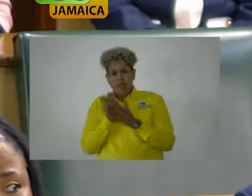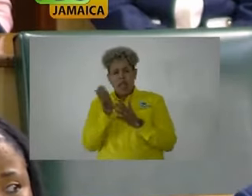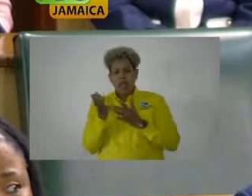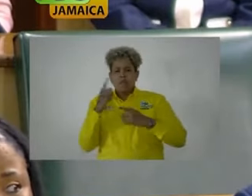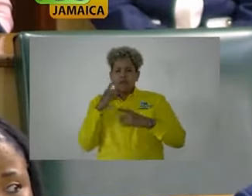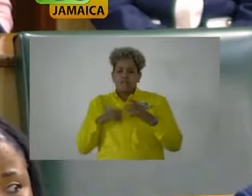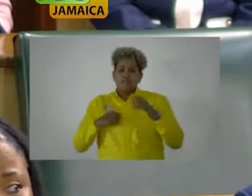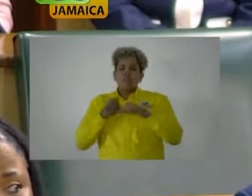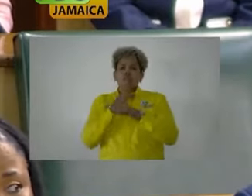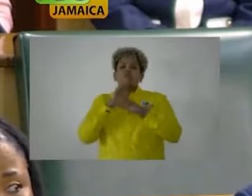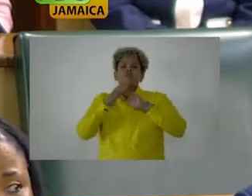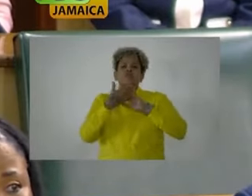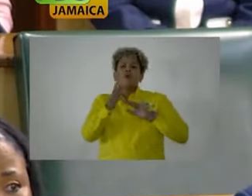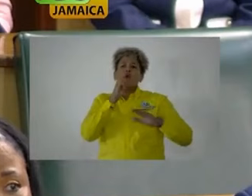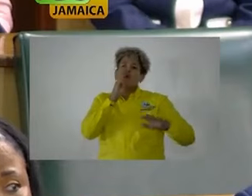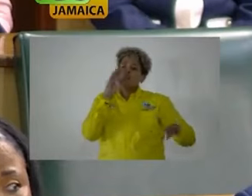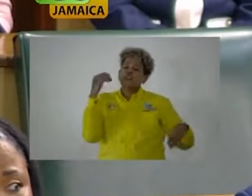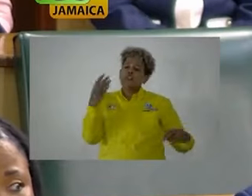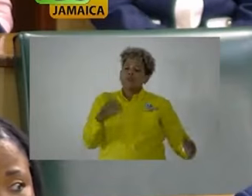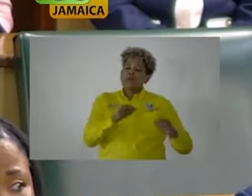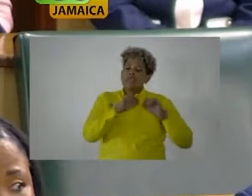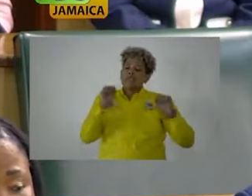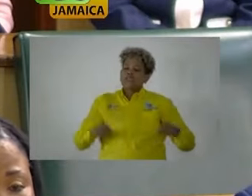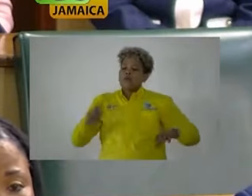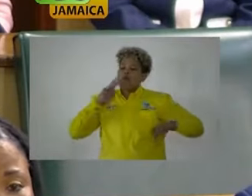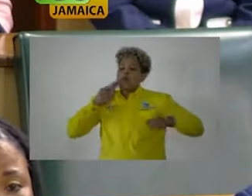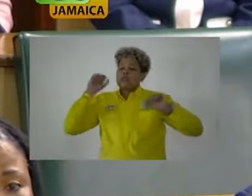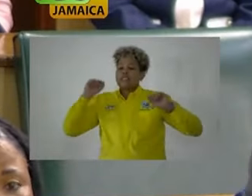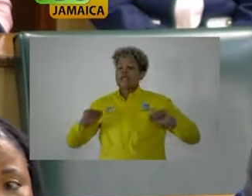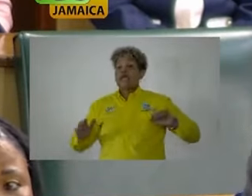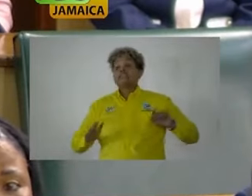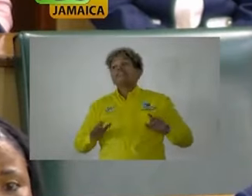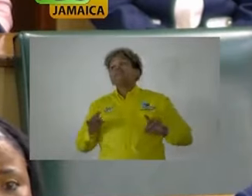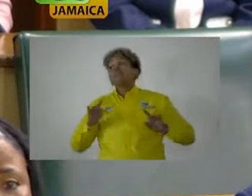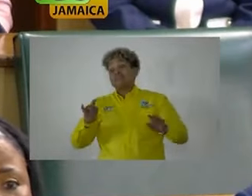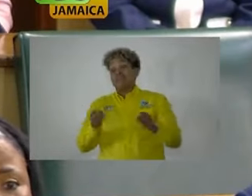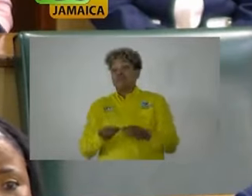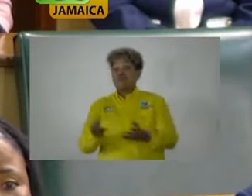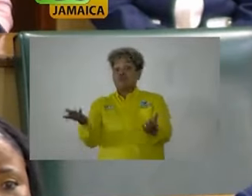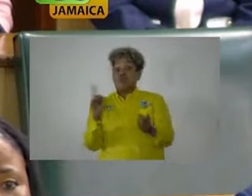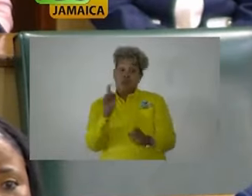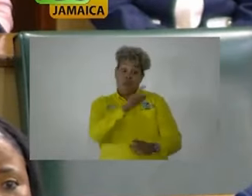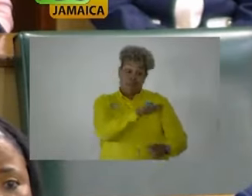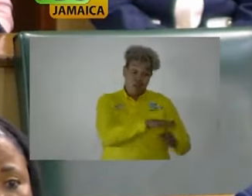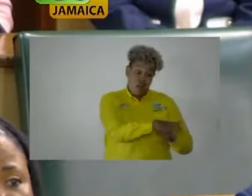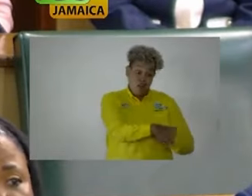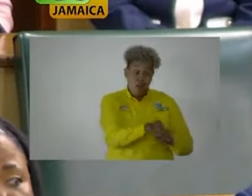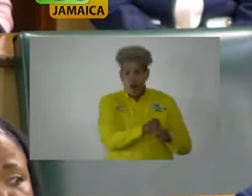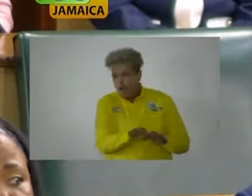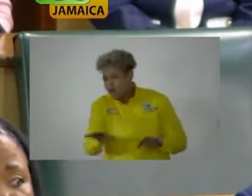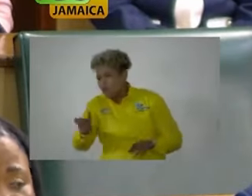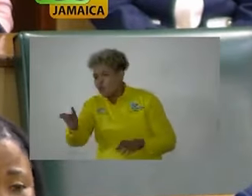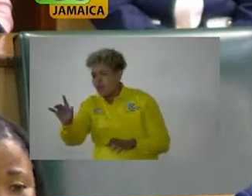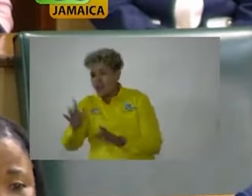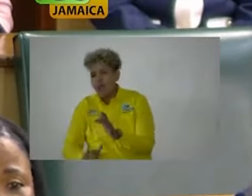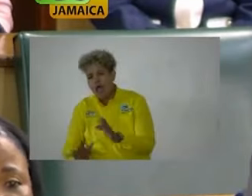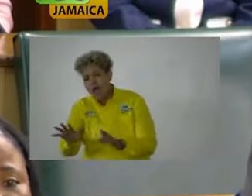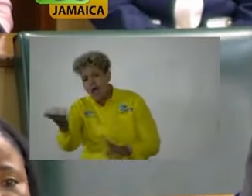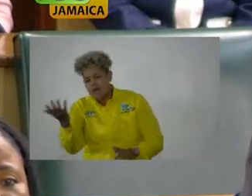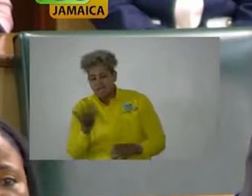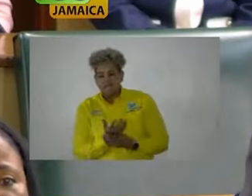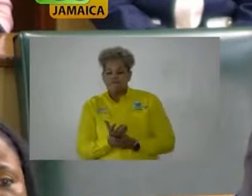Jamaica's water supply system, so that water can be efficiently distributed from where it is abundant to where there's a lack of